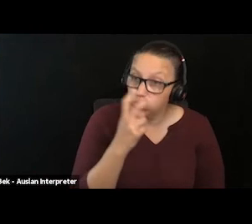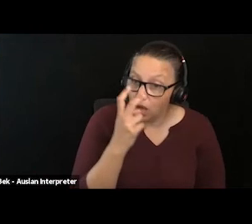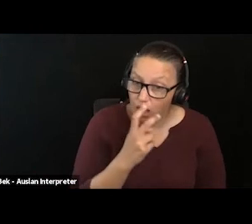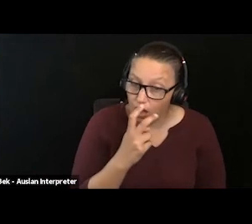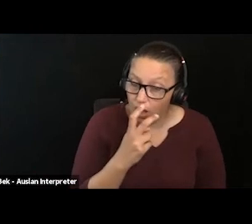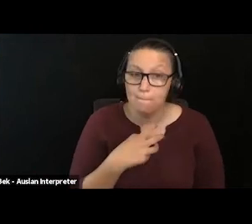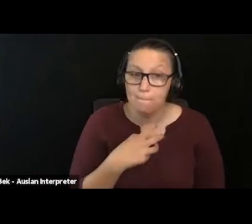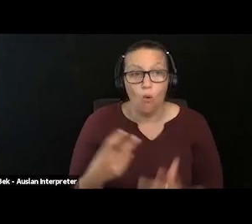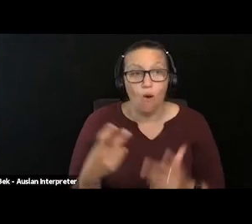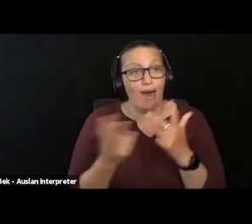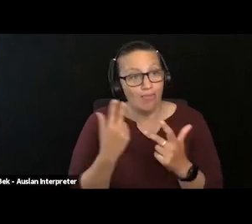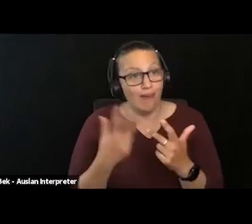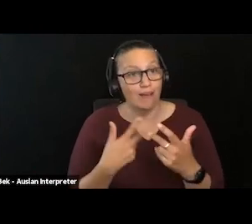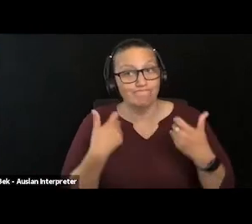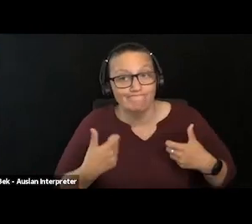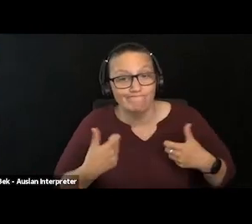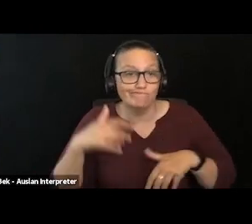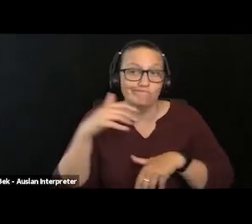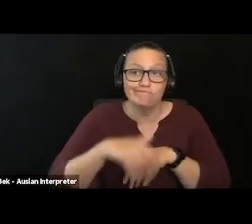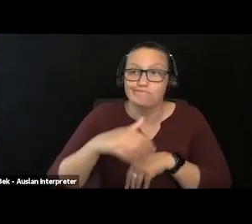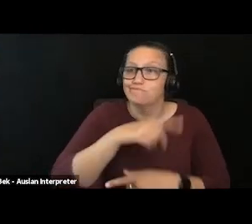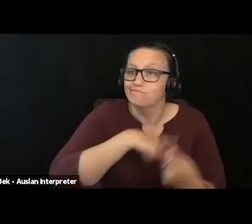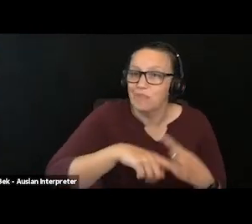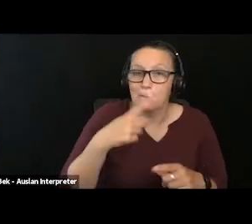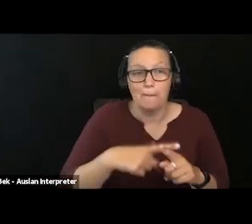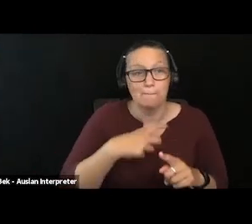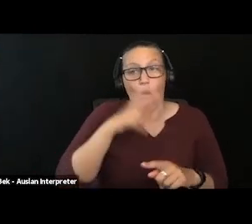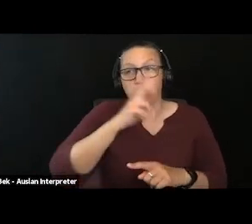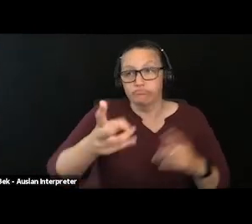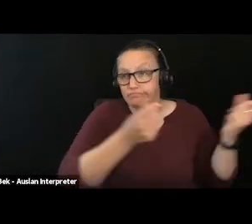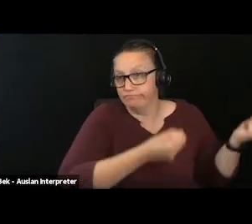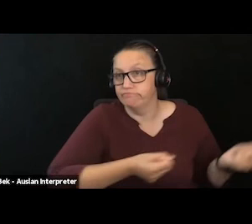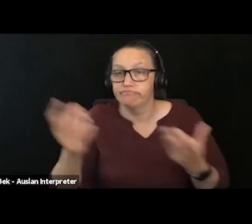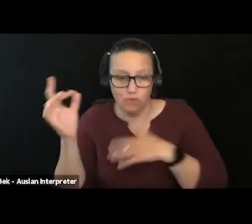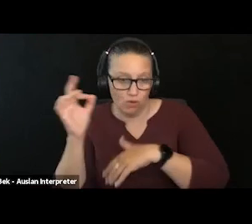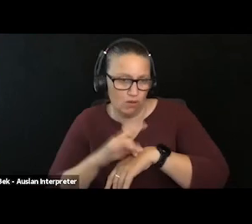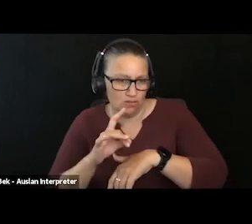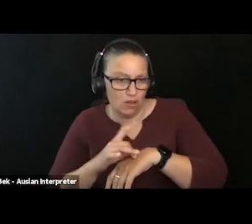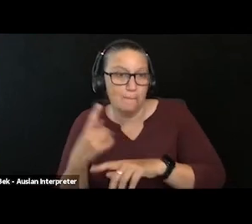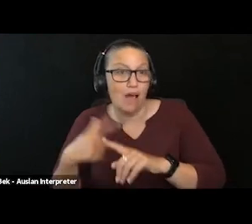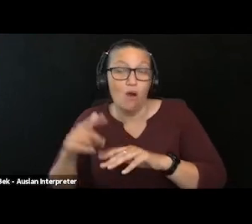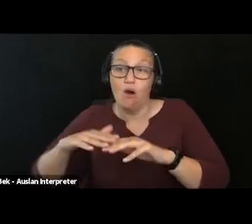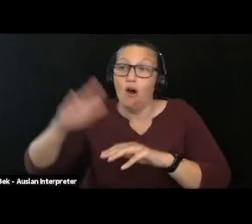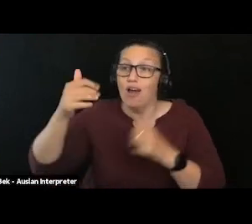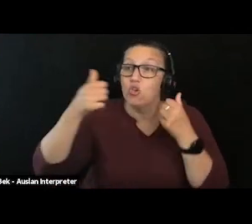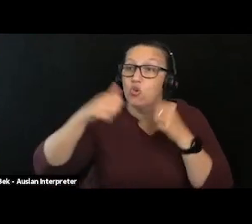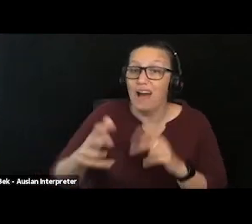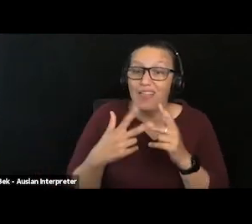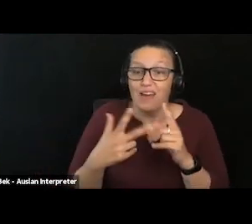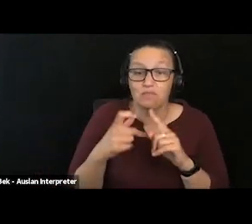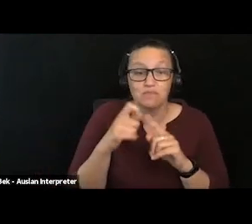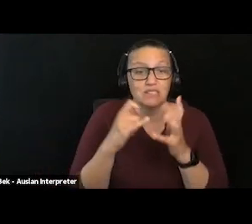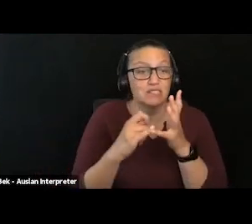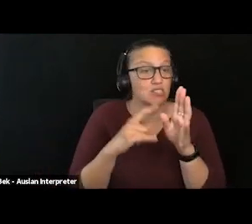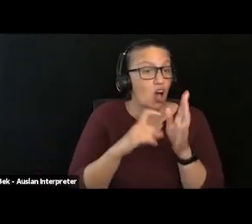to opioid initiation, and had higher rates of other psychotropic and analgesic medicine use, and were also initiated